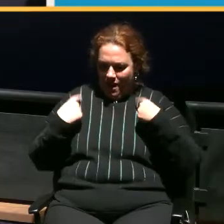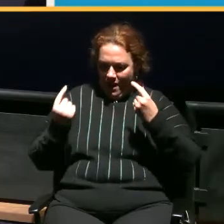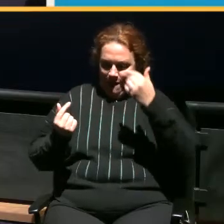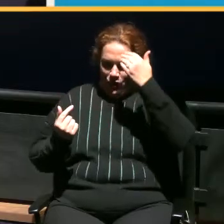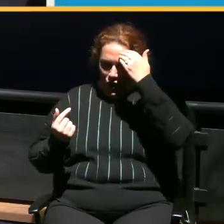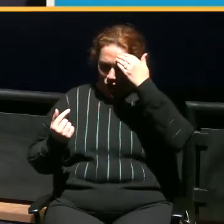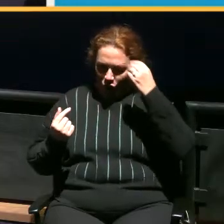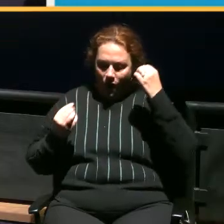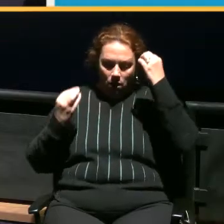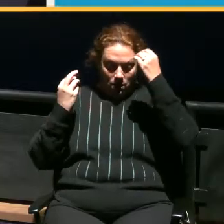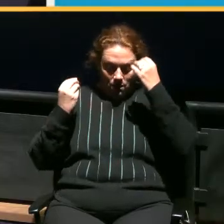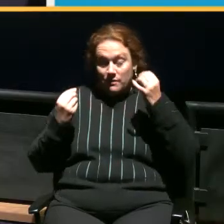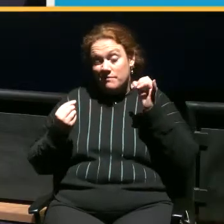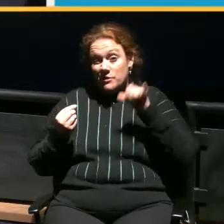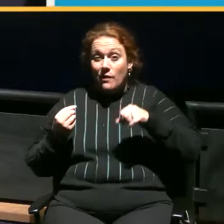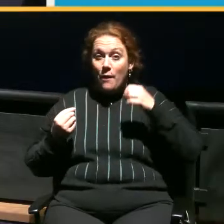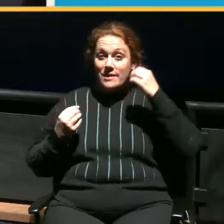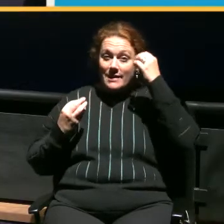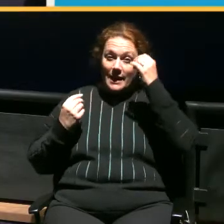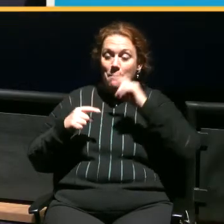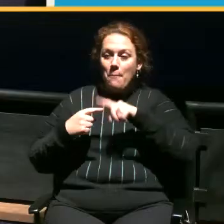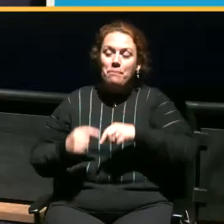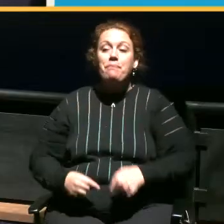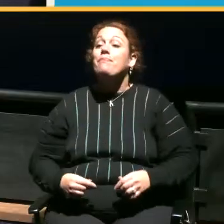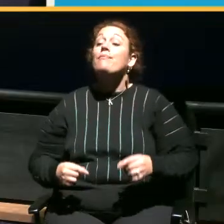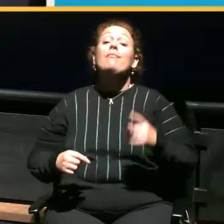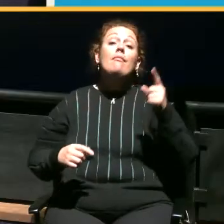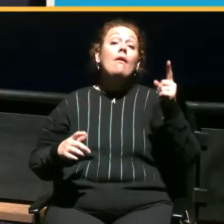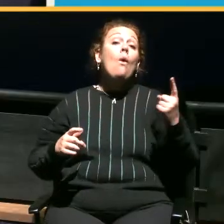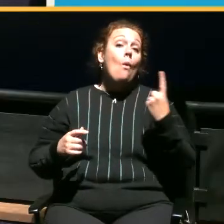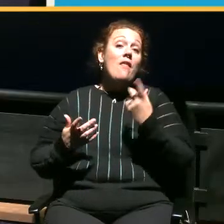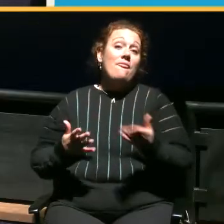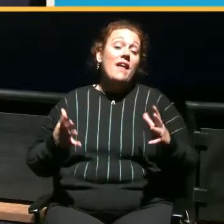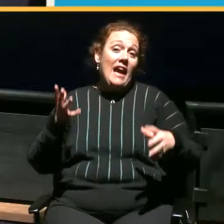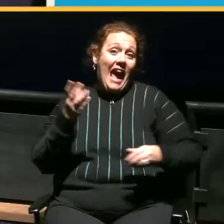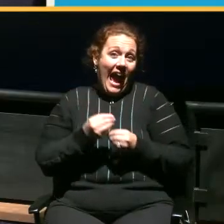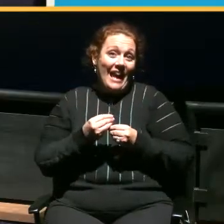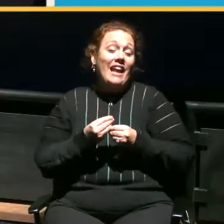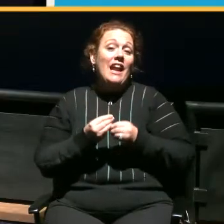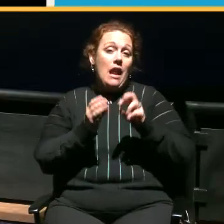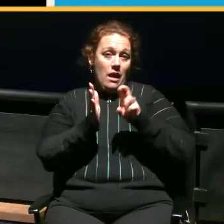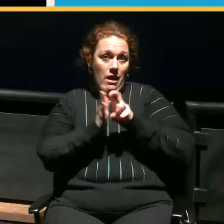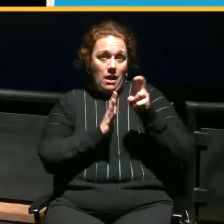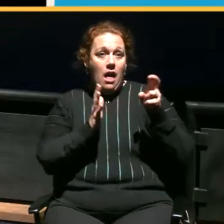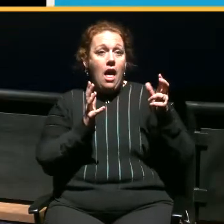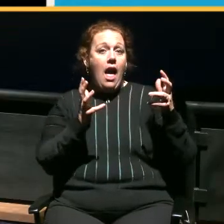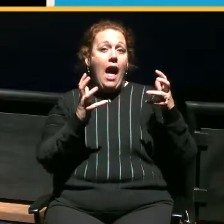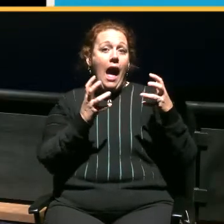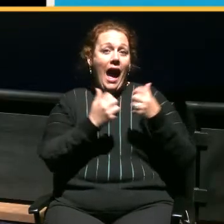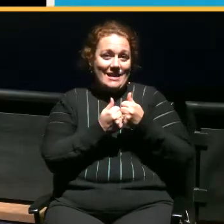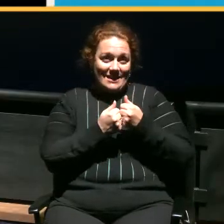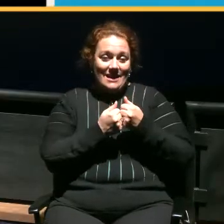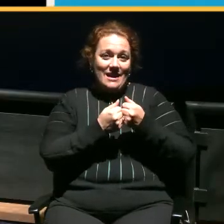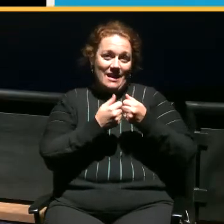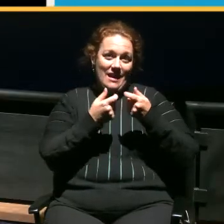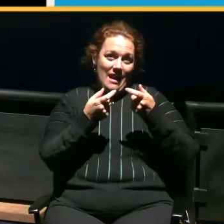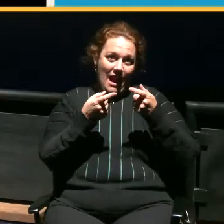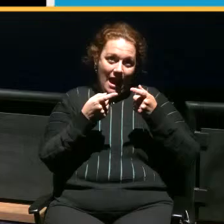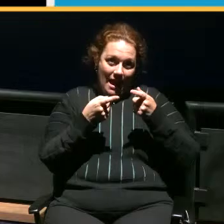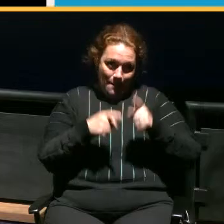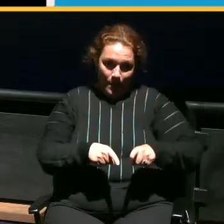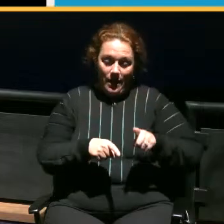through my head. One thing that was added after the accident was the need to inspect the vehicle.